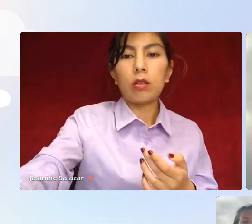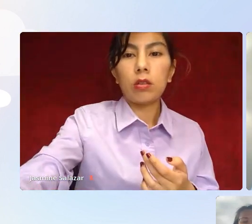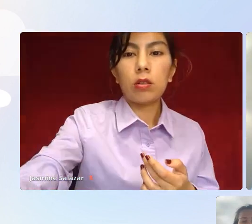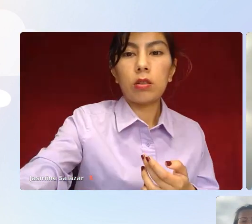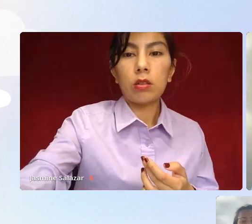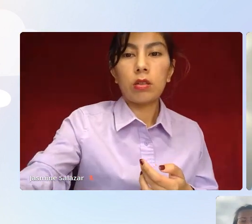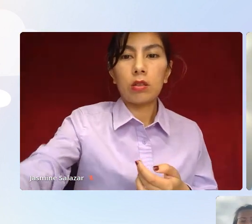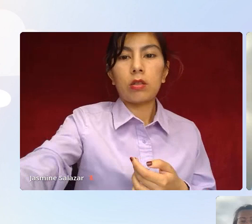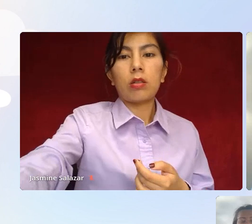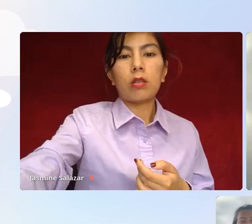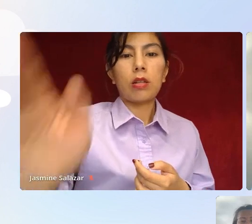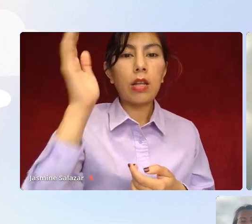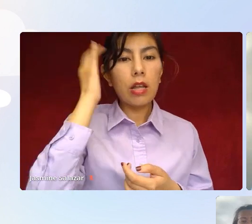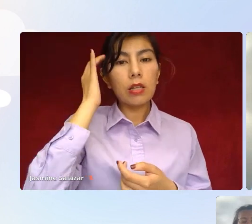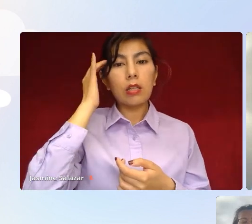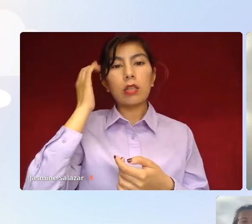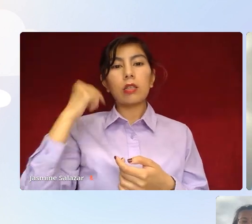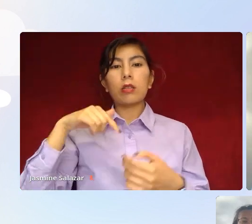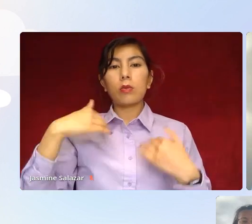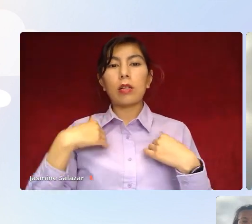have the